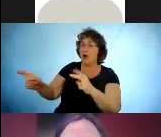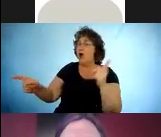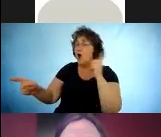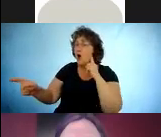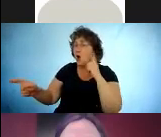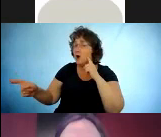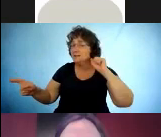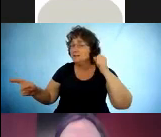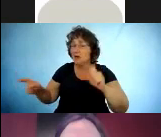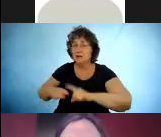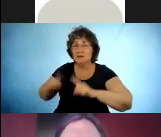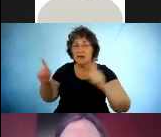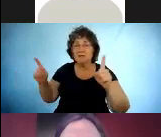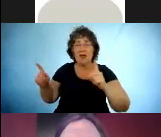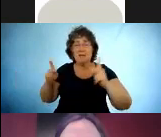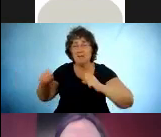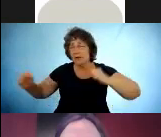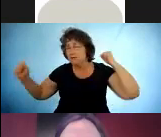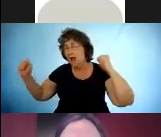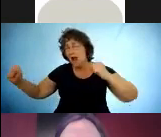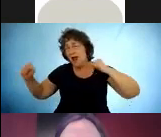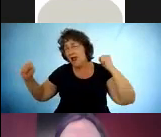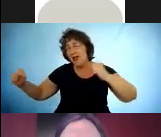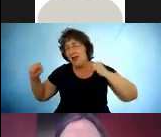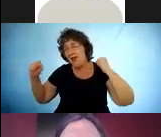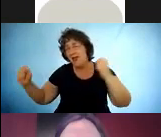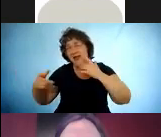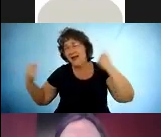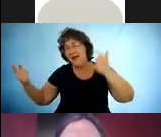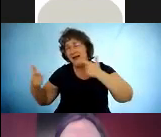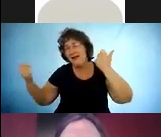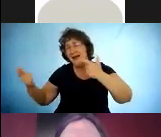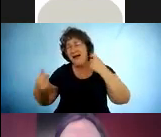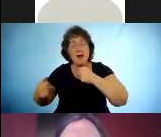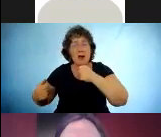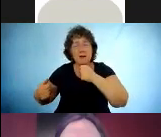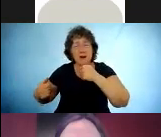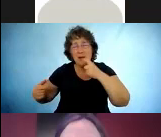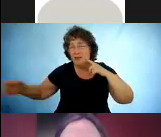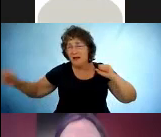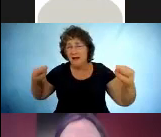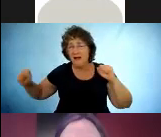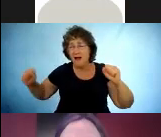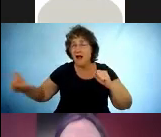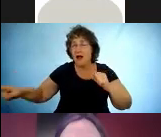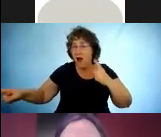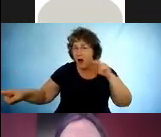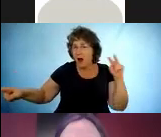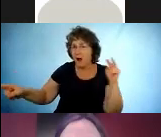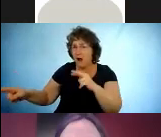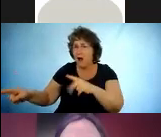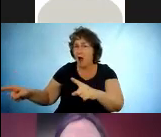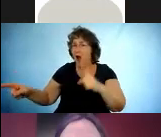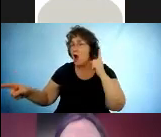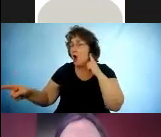unknown, sounds of cheering and laughter and loud microphones. There were announcers announcing, on